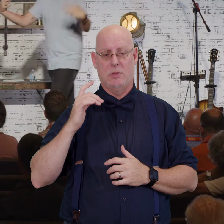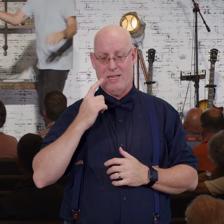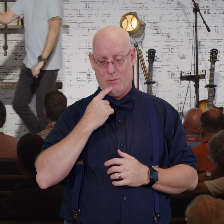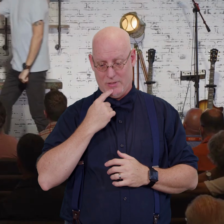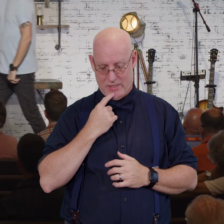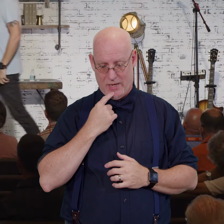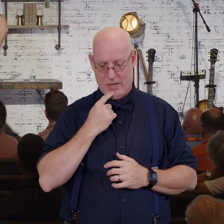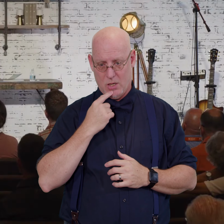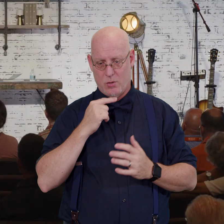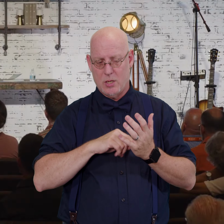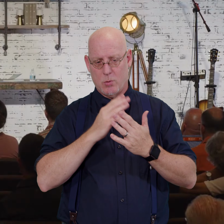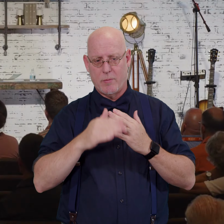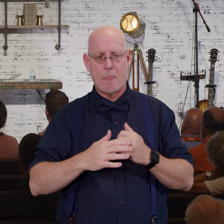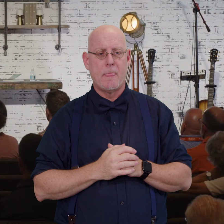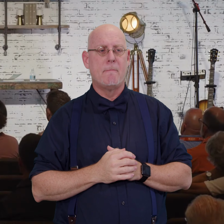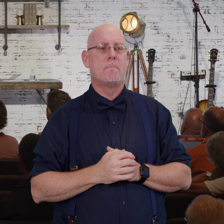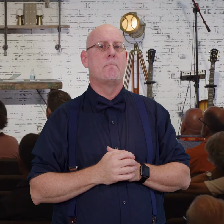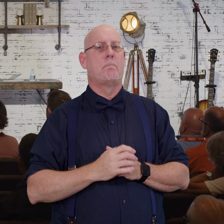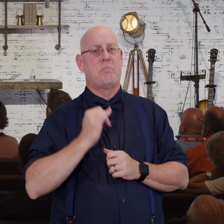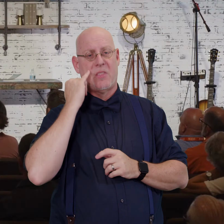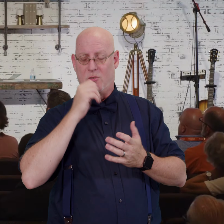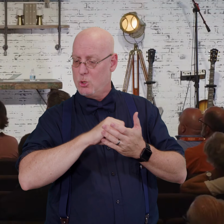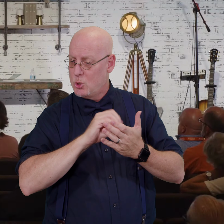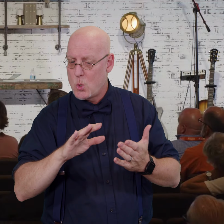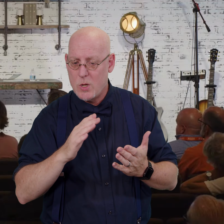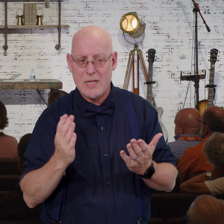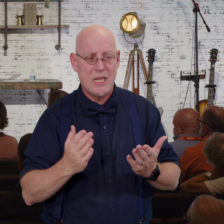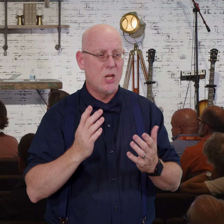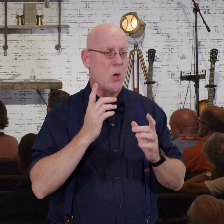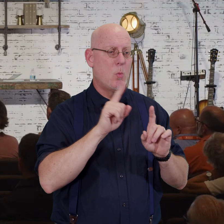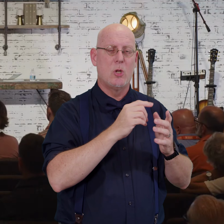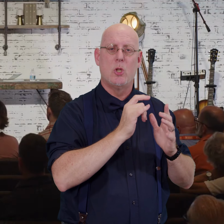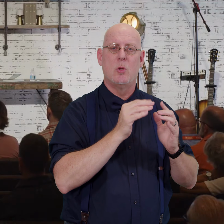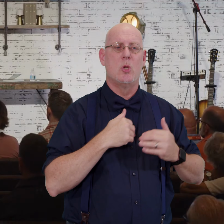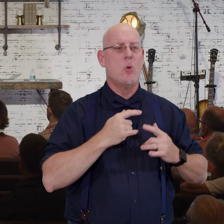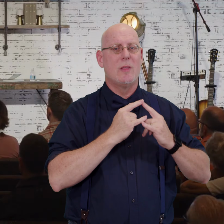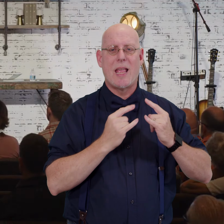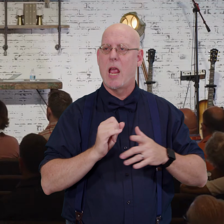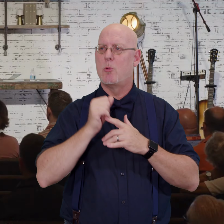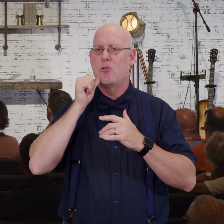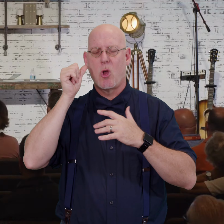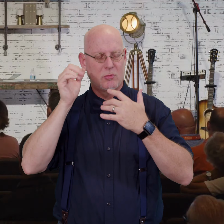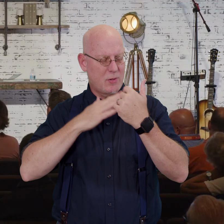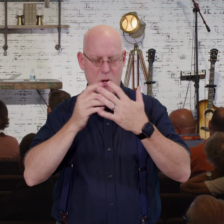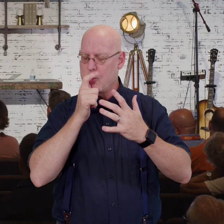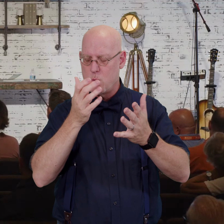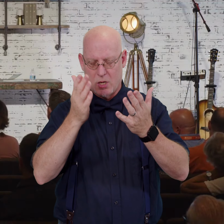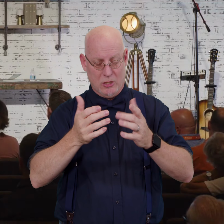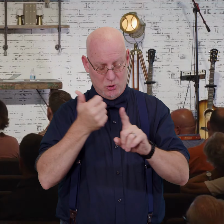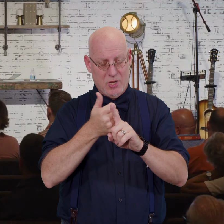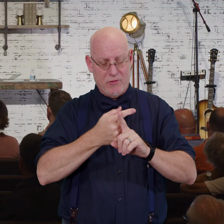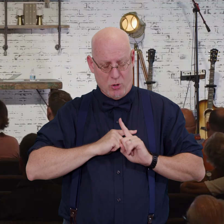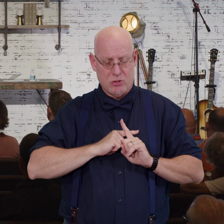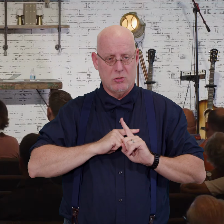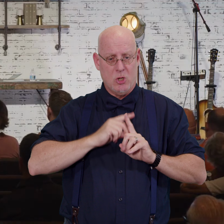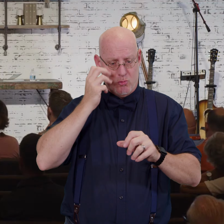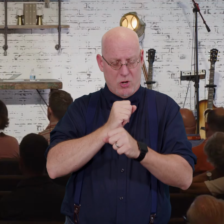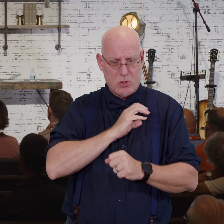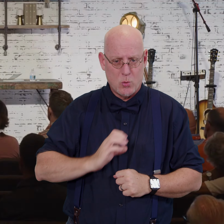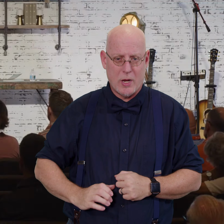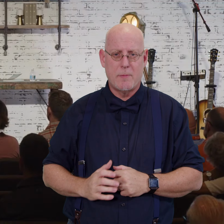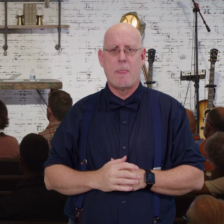I would argue, and with this we done, I'll argue whether you're a student here this and you went to youth camp this week, or whether you're an adult, or whoever you are, if you're a believer, if you trust in